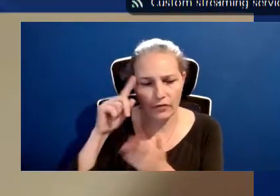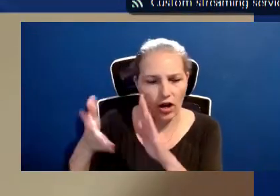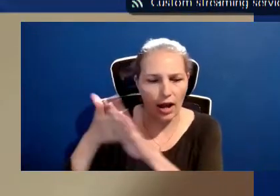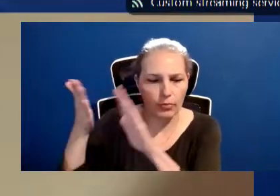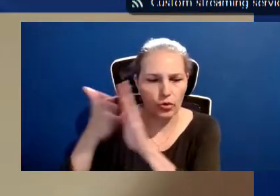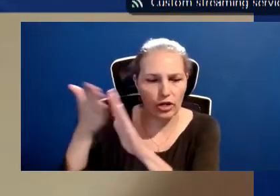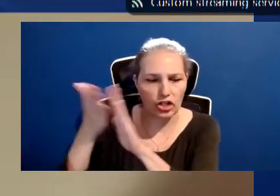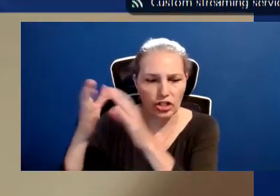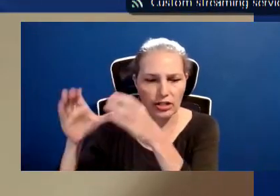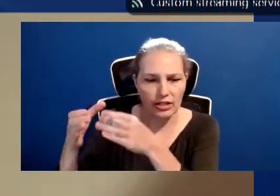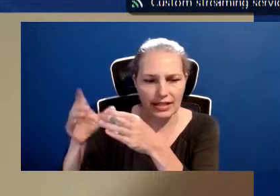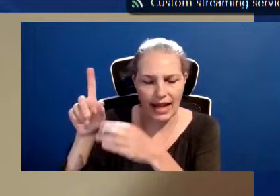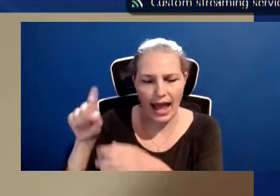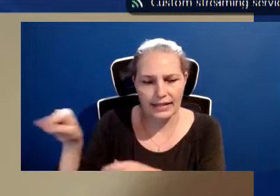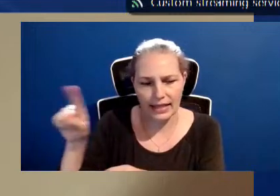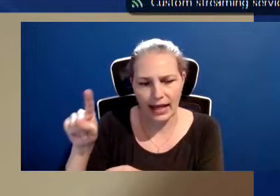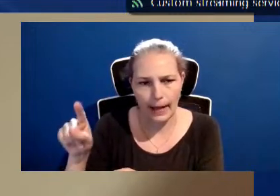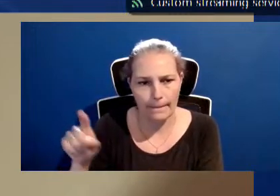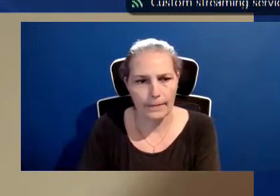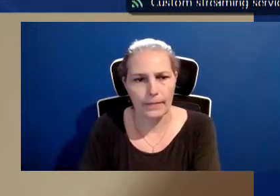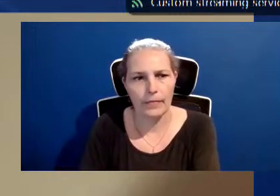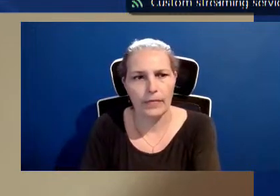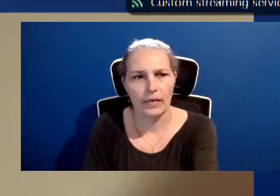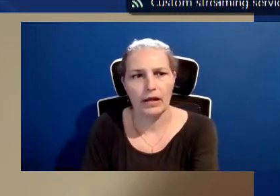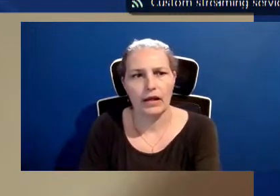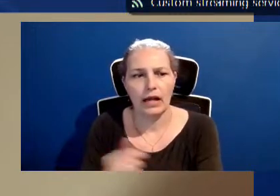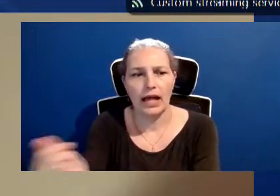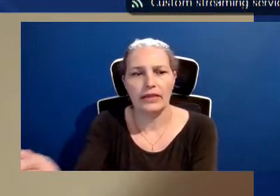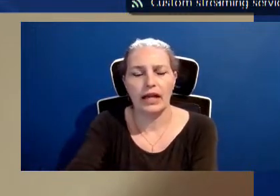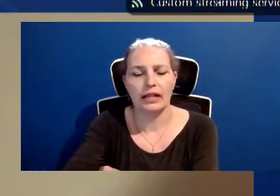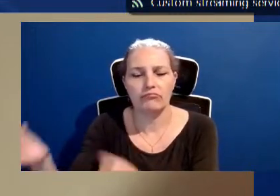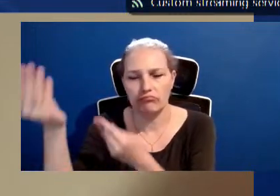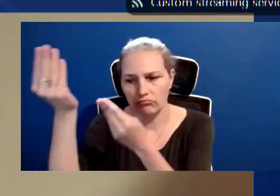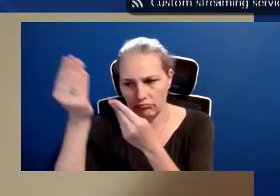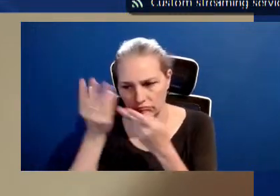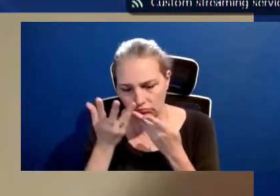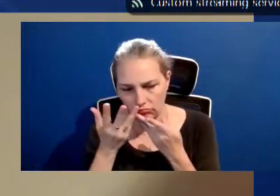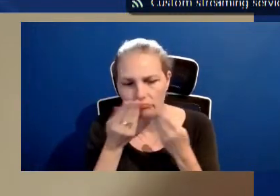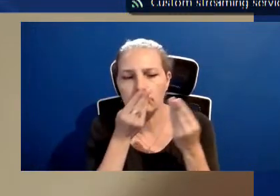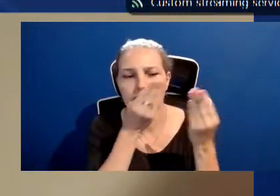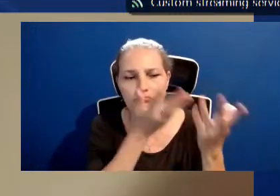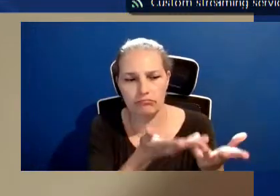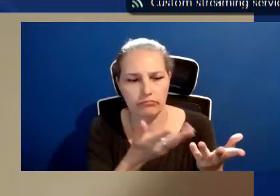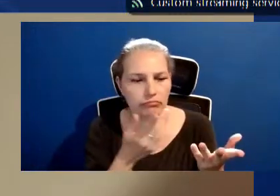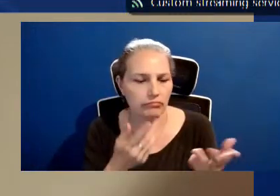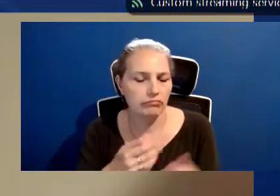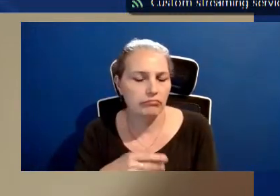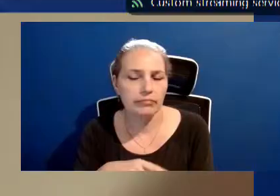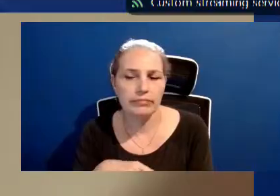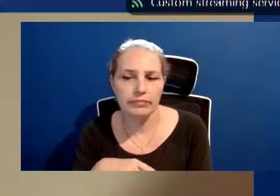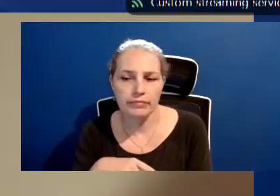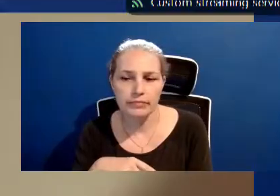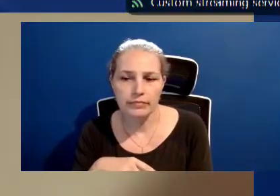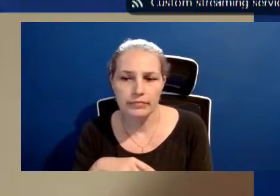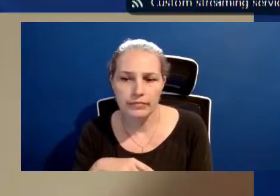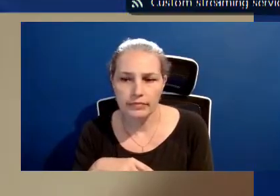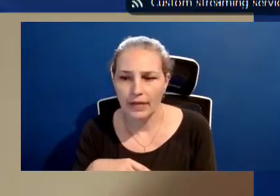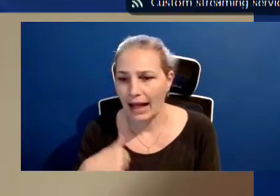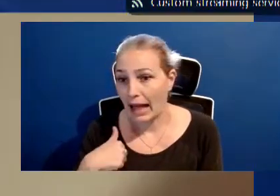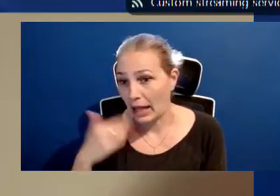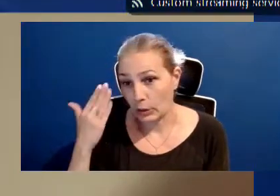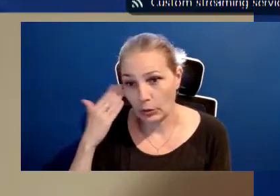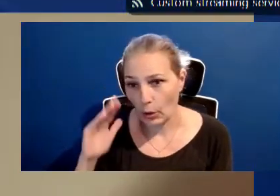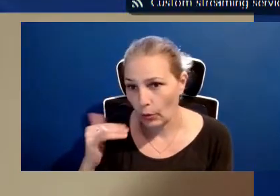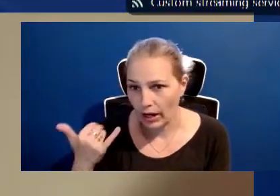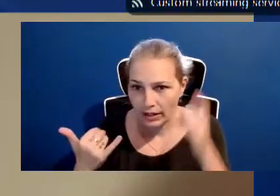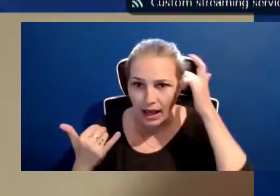and get an answer back to this group. I just don't have an answer